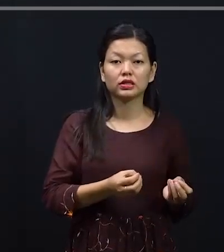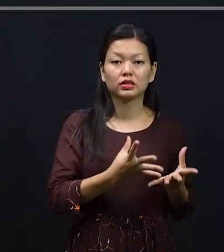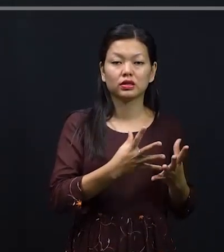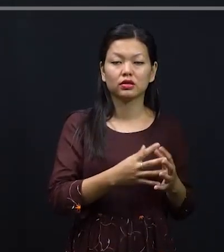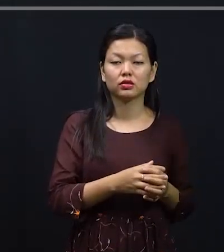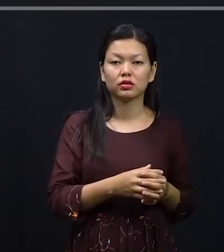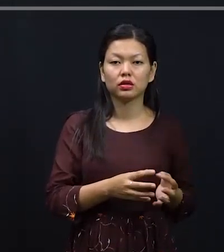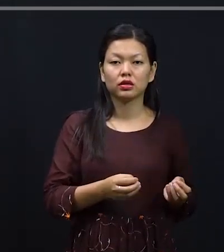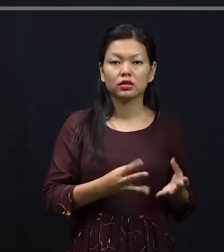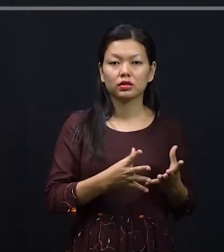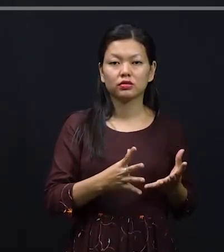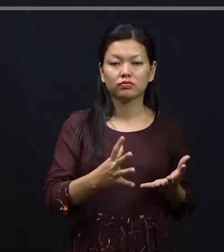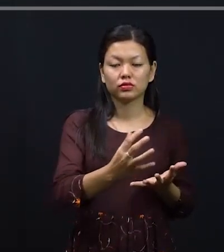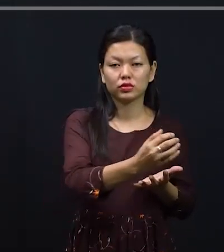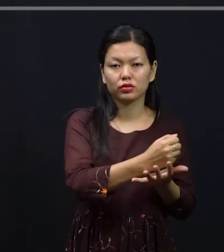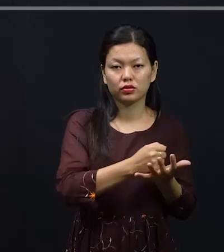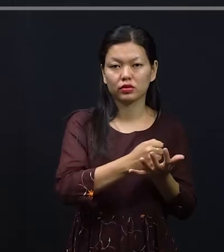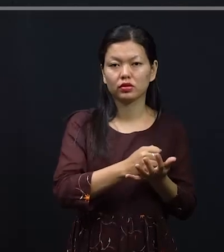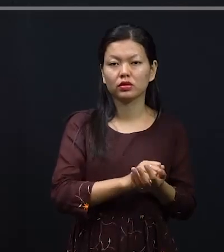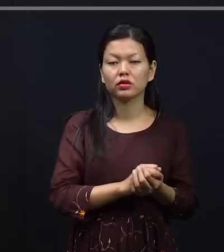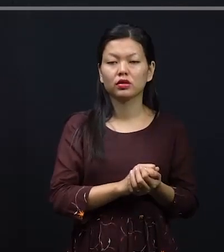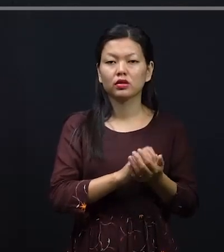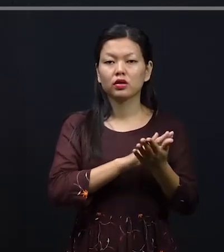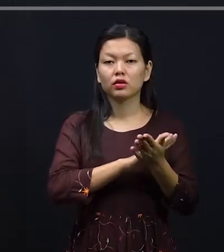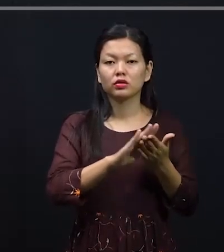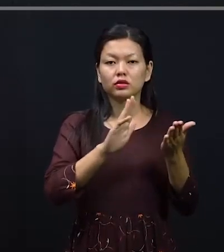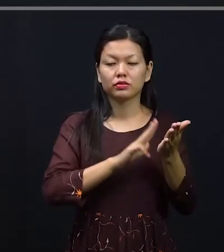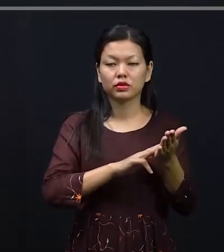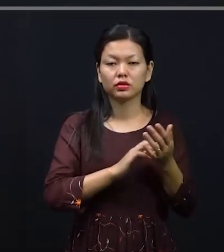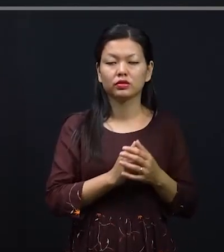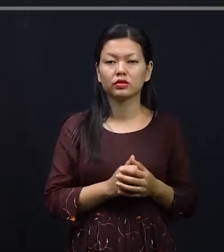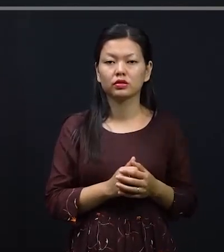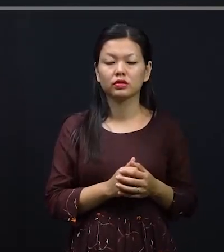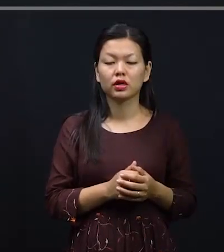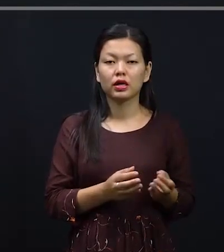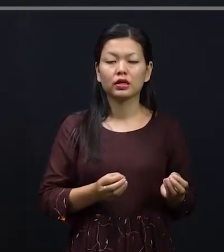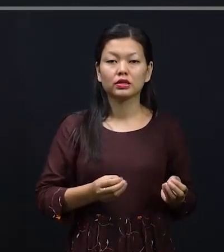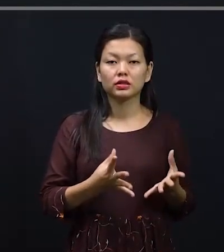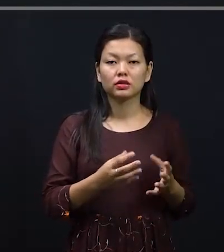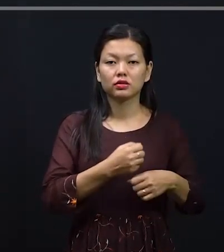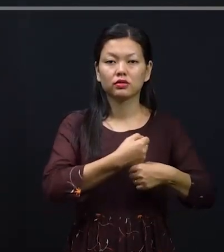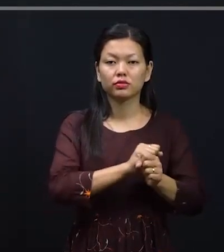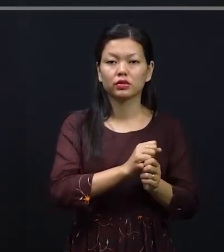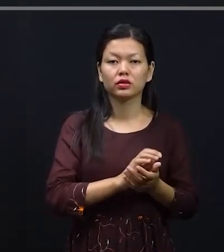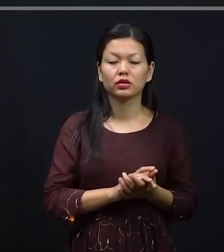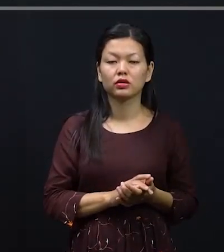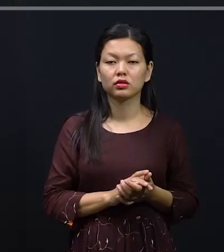infected, or they started taking control of the host cell machinery, and they started producing